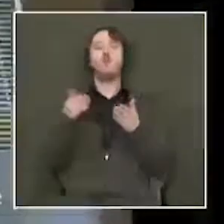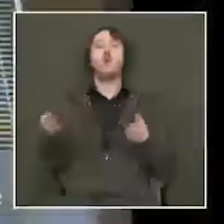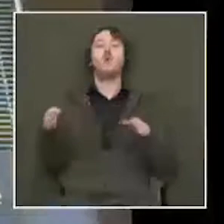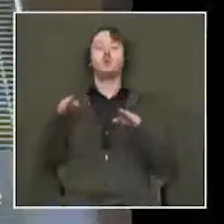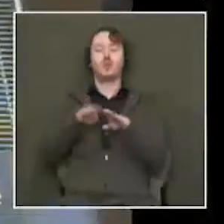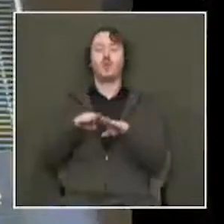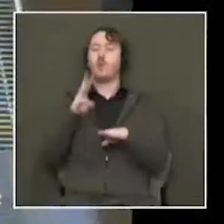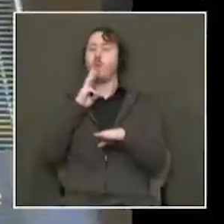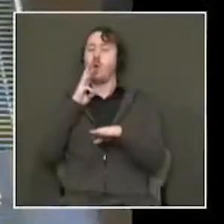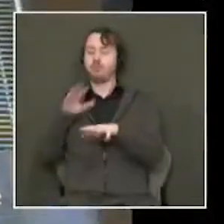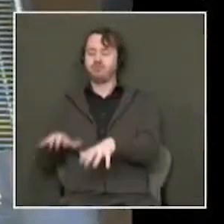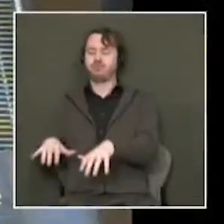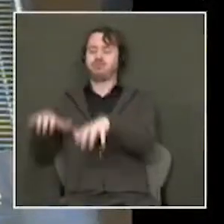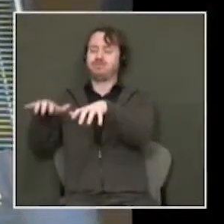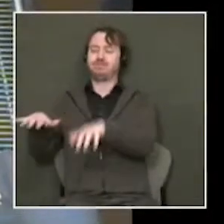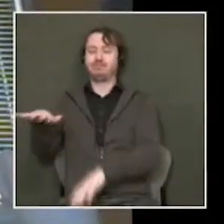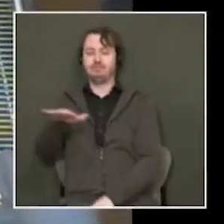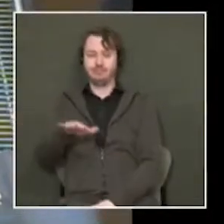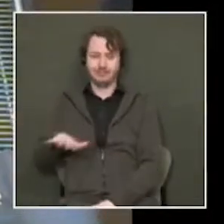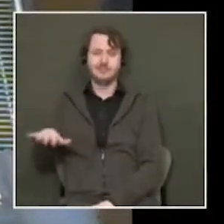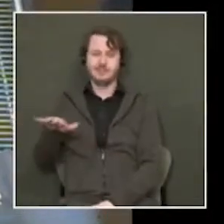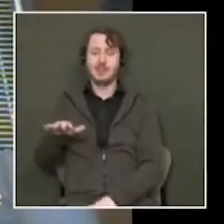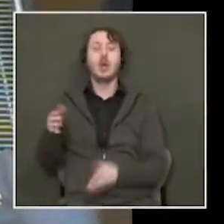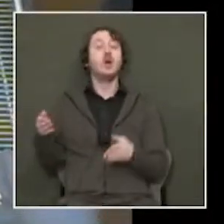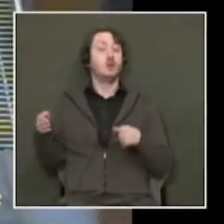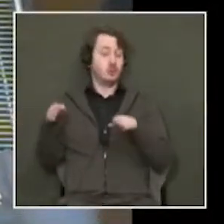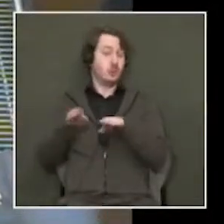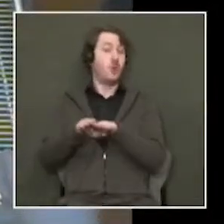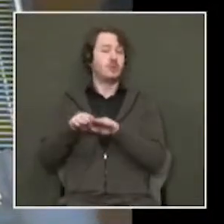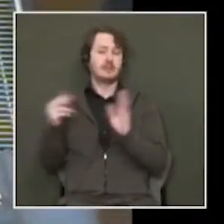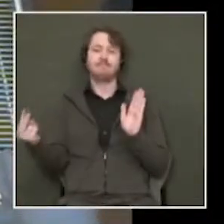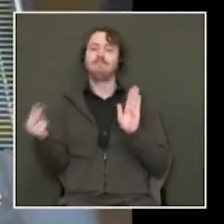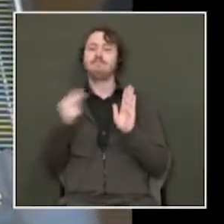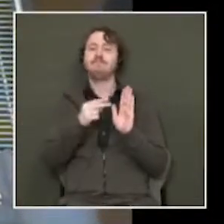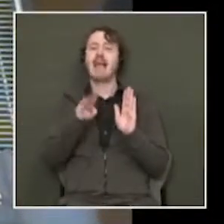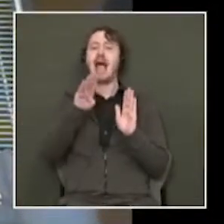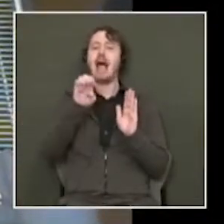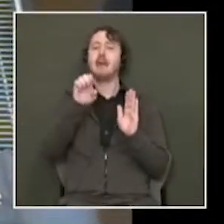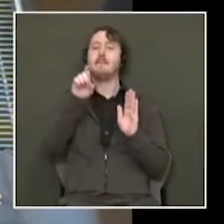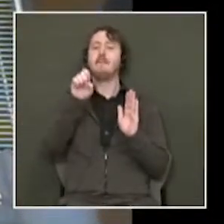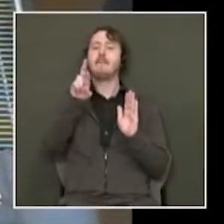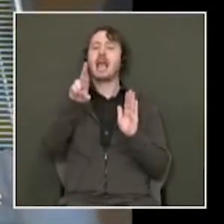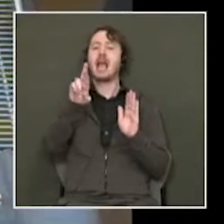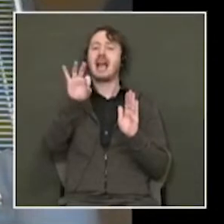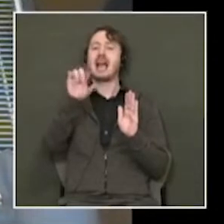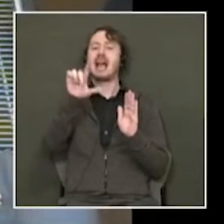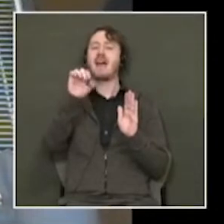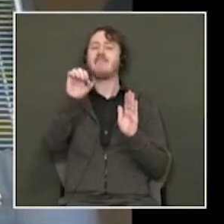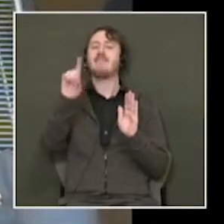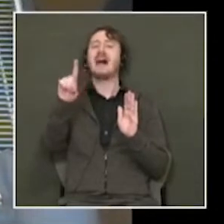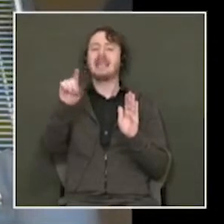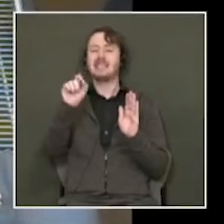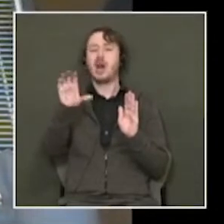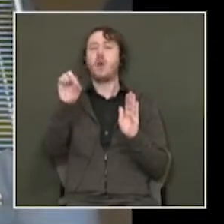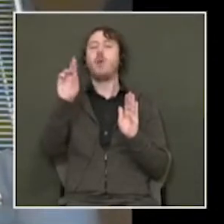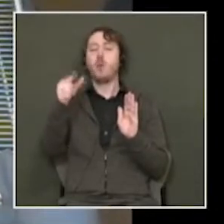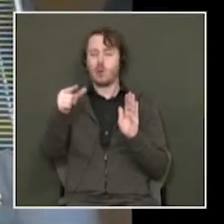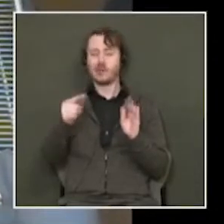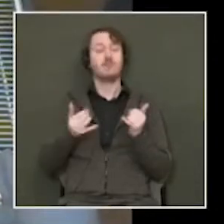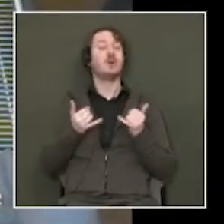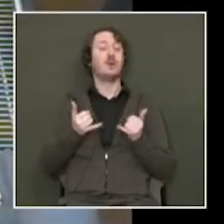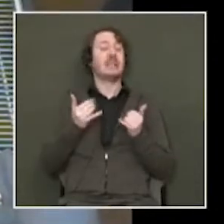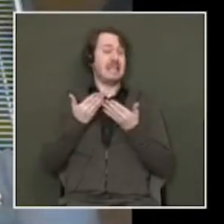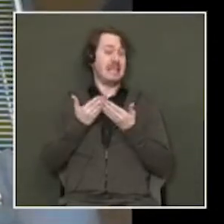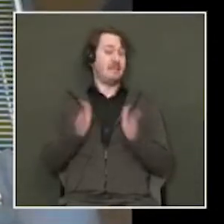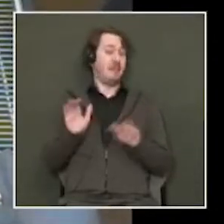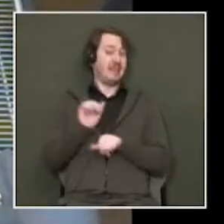stream flooding. Those roads closures can be viewed at bearflood.org. Currently, from our public works office, they don't see